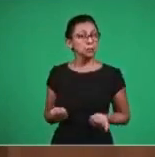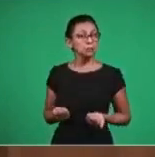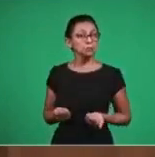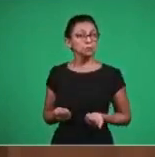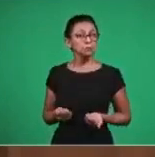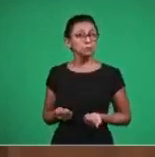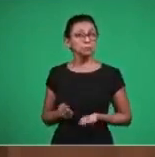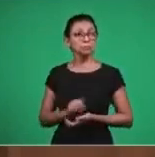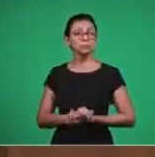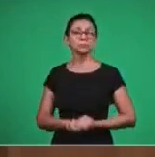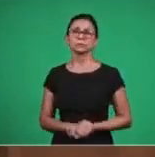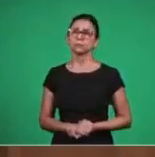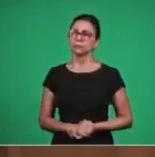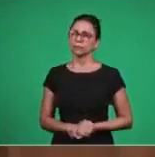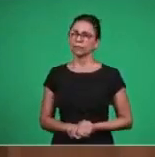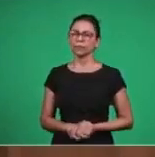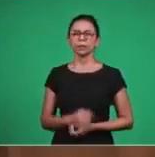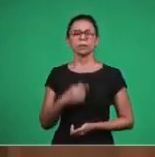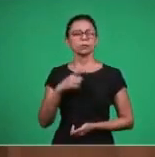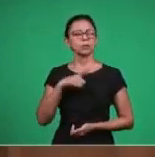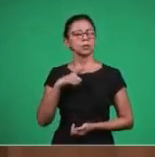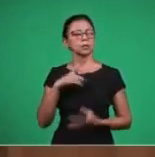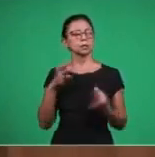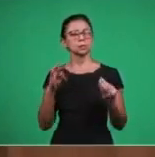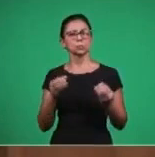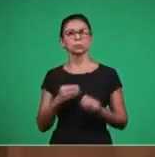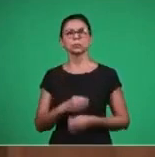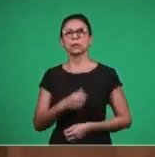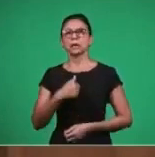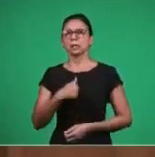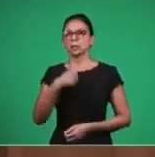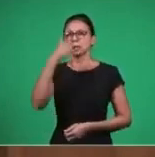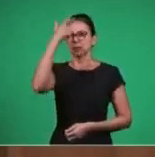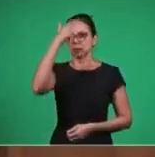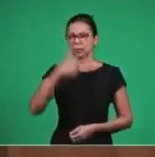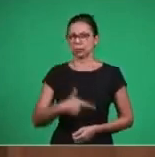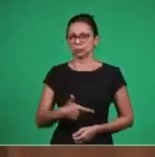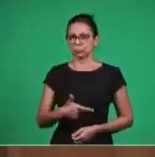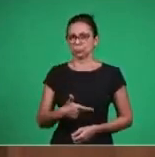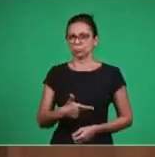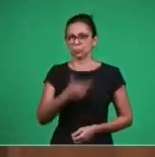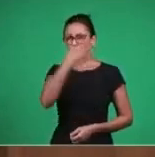have what I want. I have what I wanted. I have already acquired.